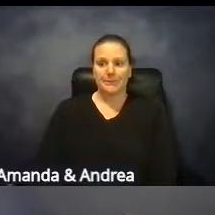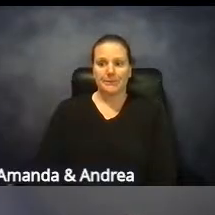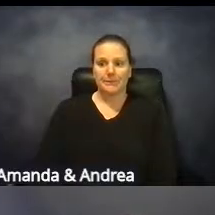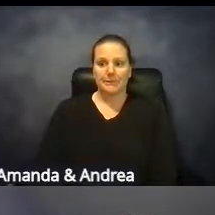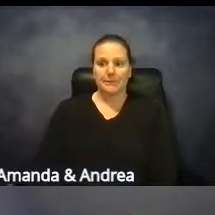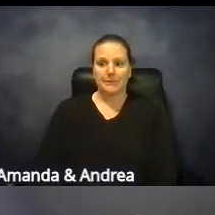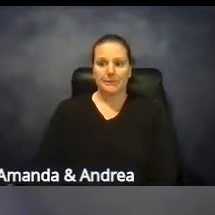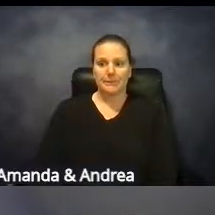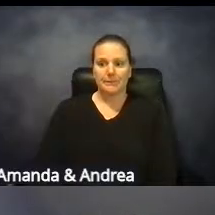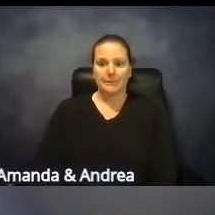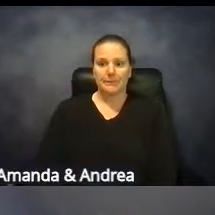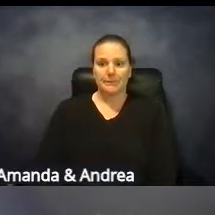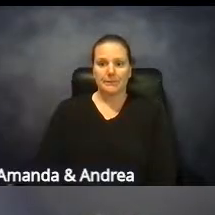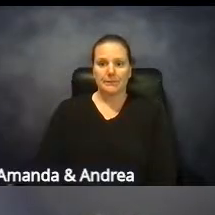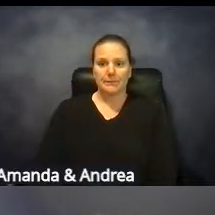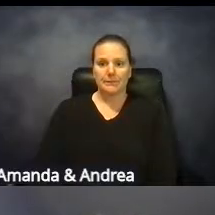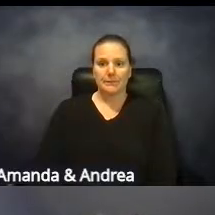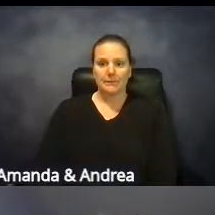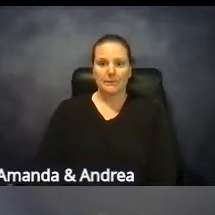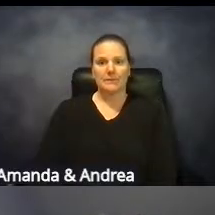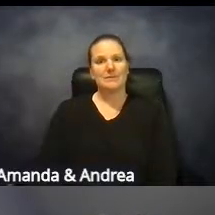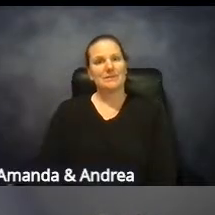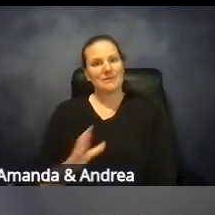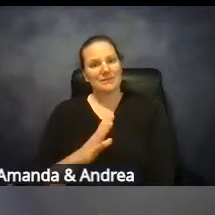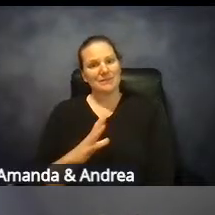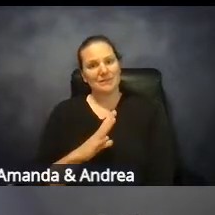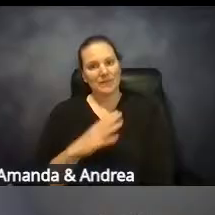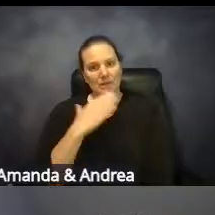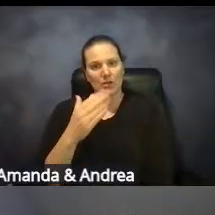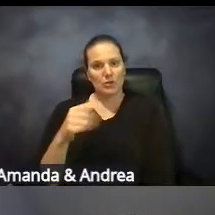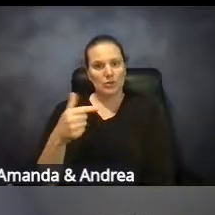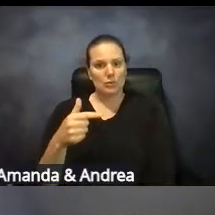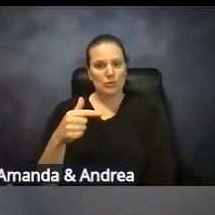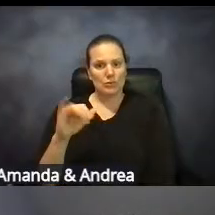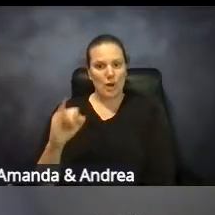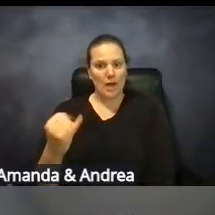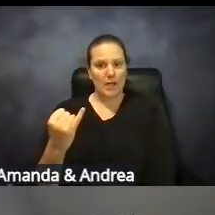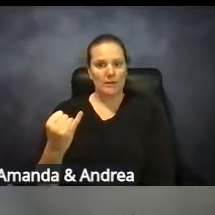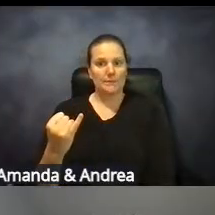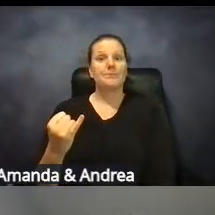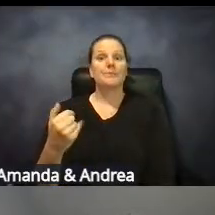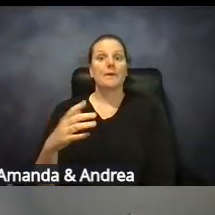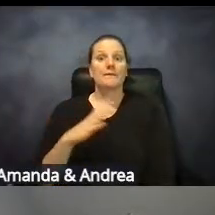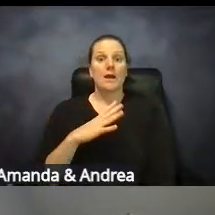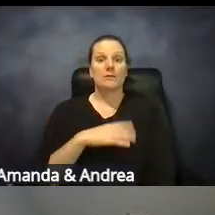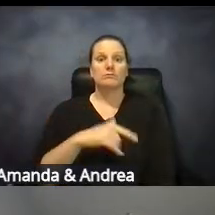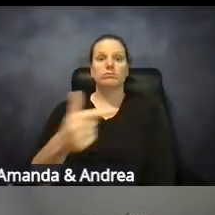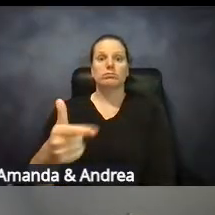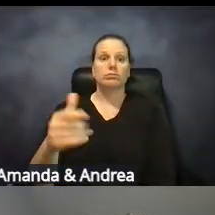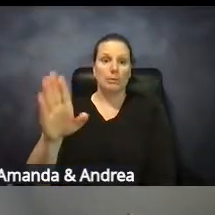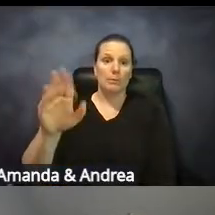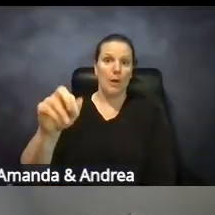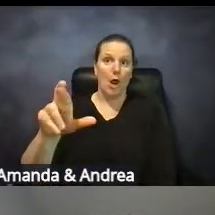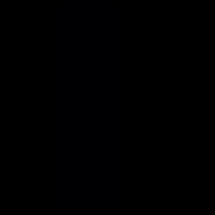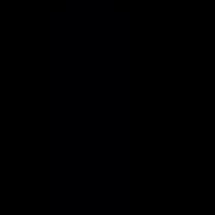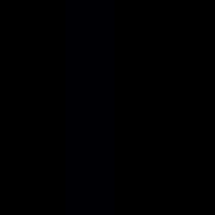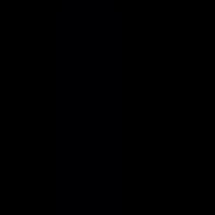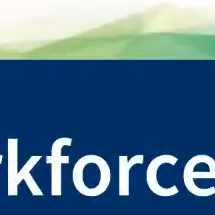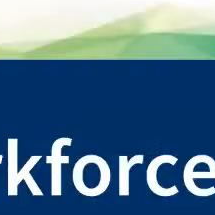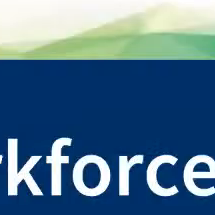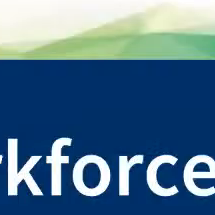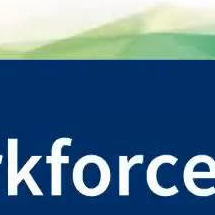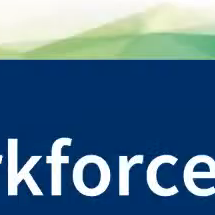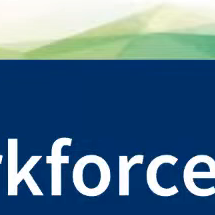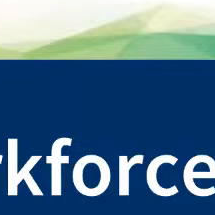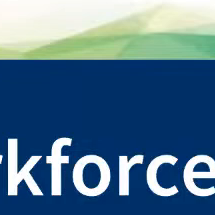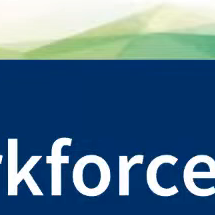All right. Thank you, Greg. Thank you. And I am passing to Barbie, and you